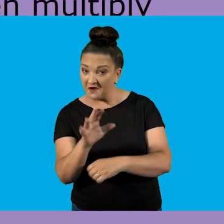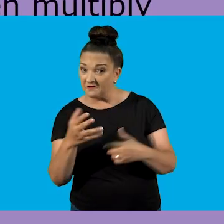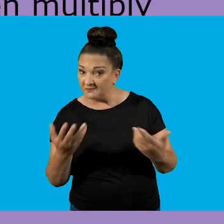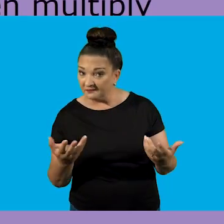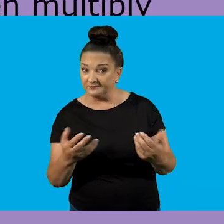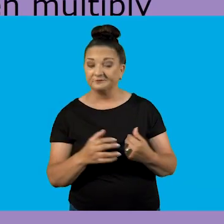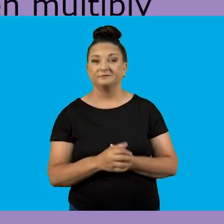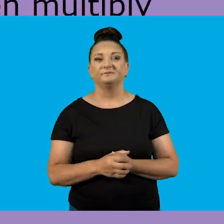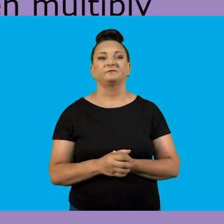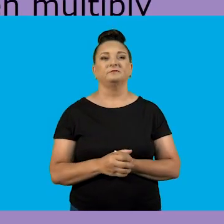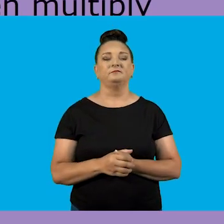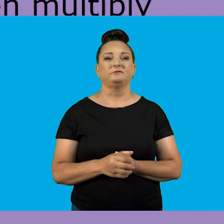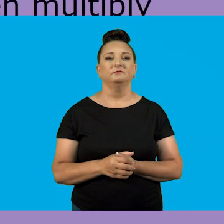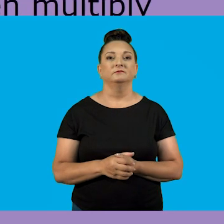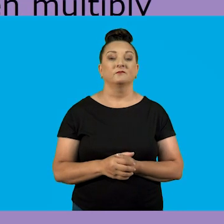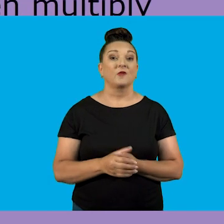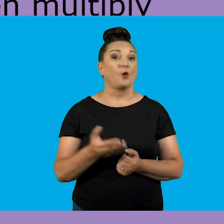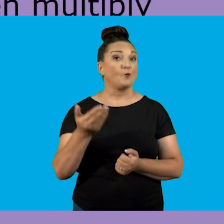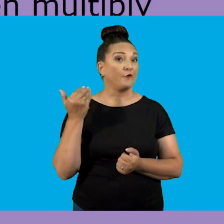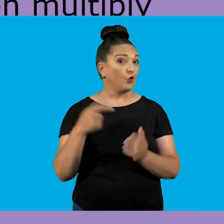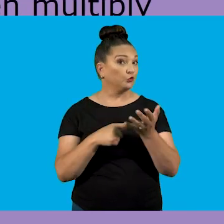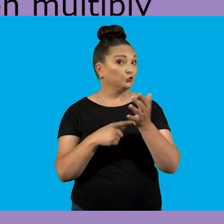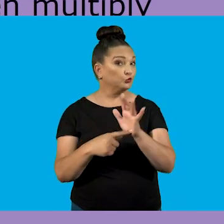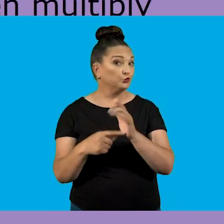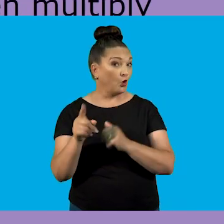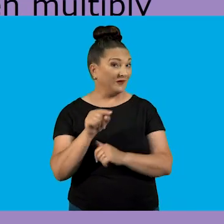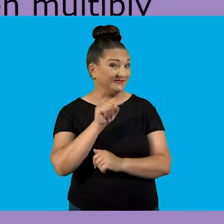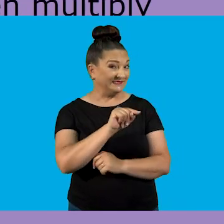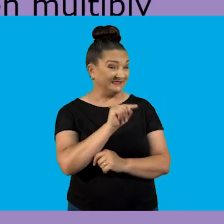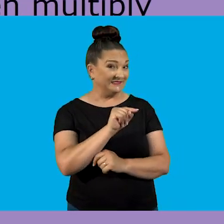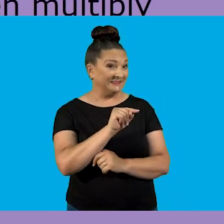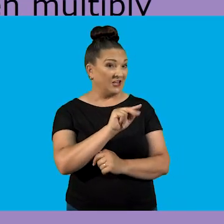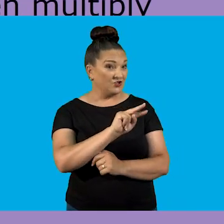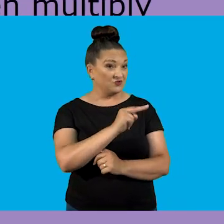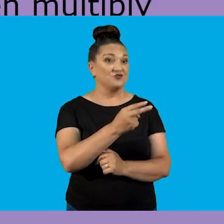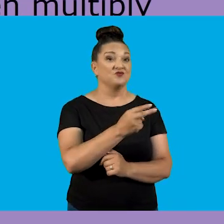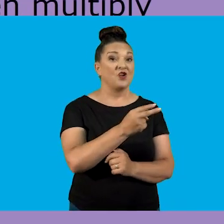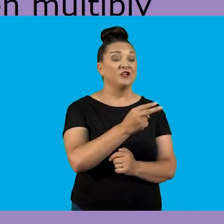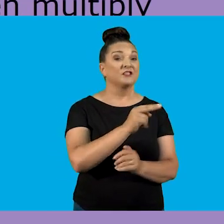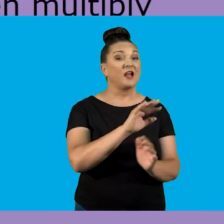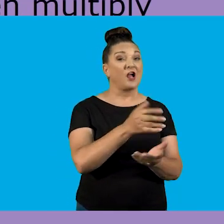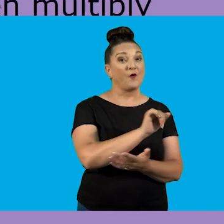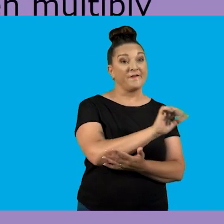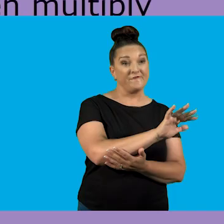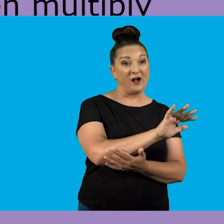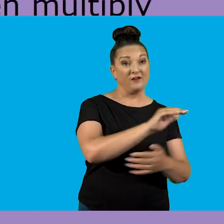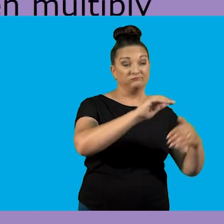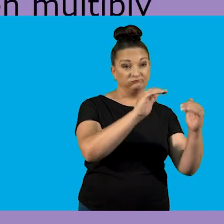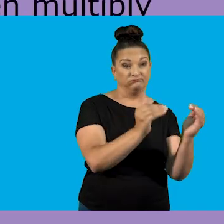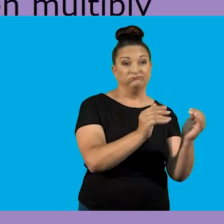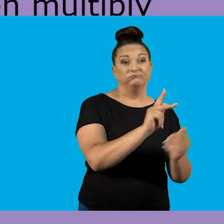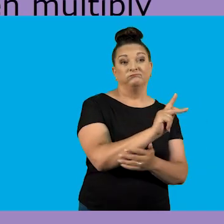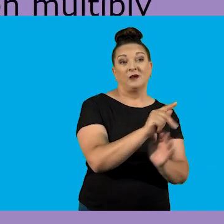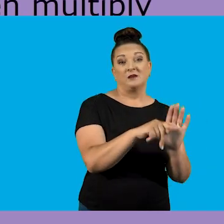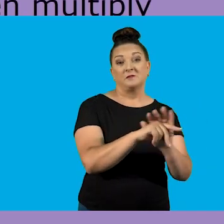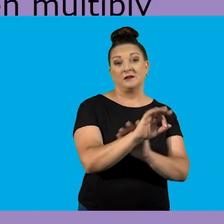by 5. And again, as I've shown you in the previous one, we can represent this as 5 multiplied